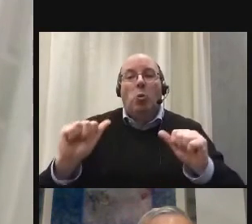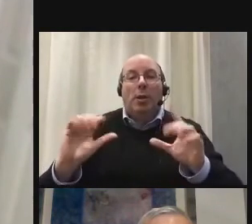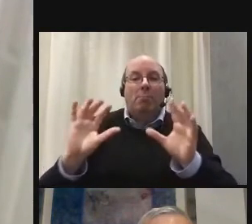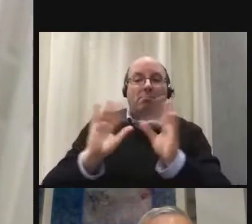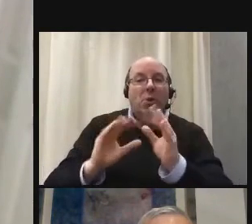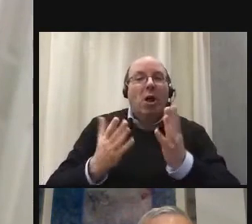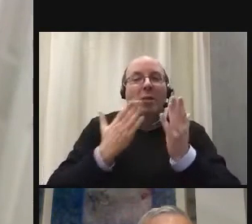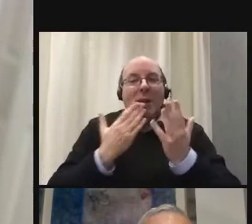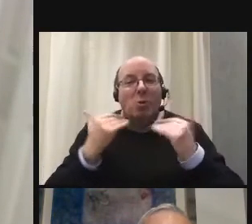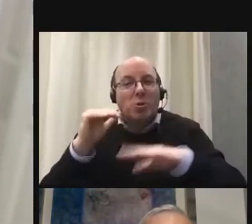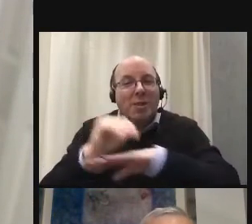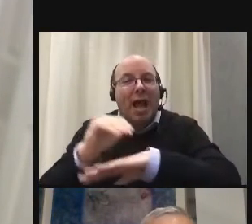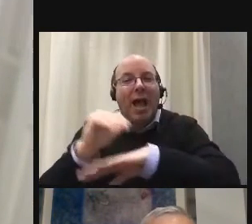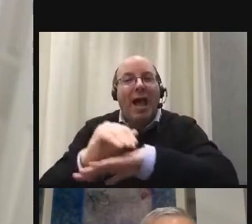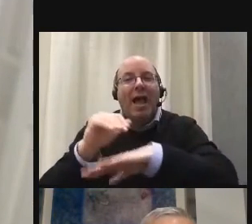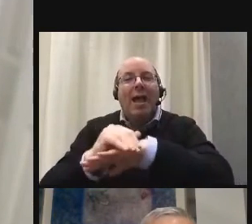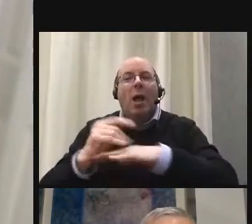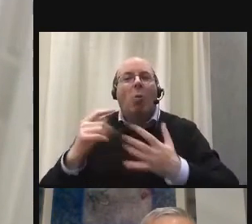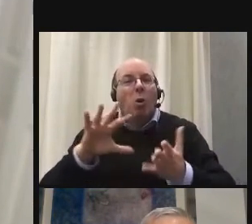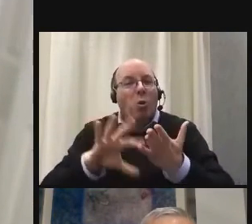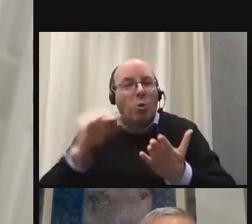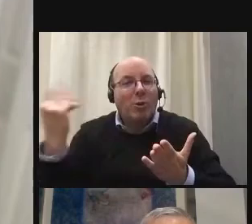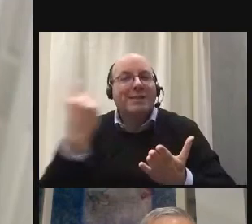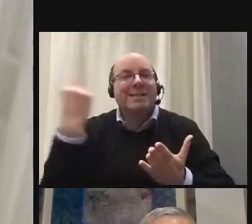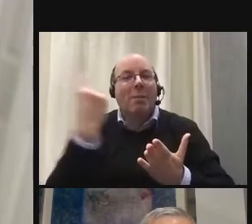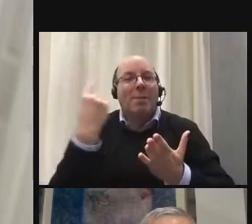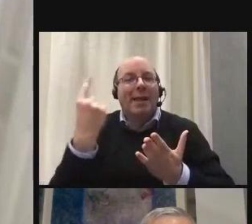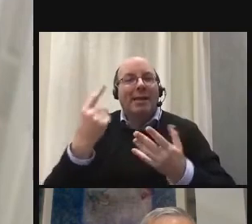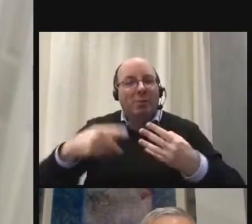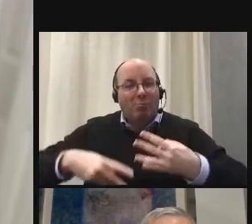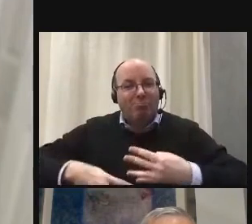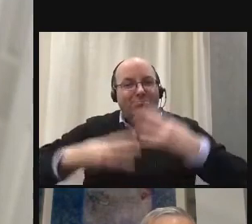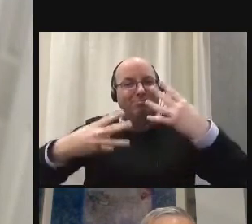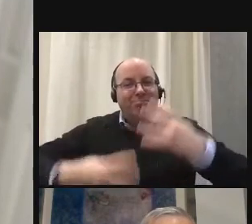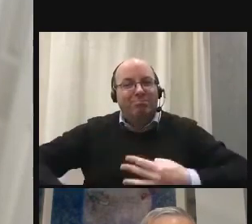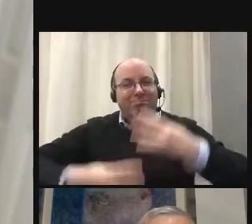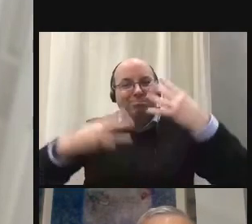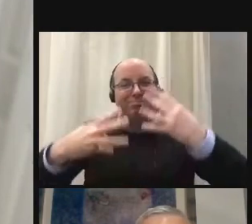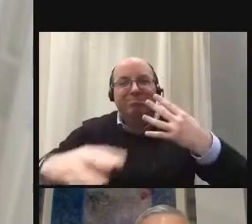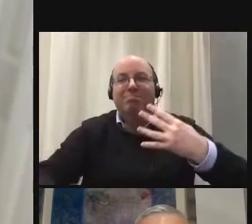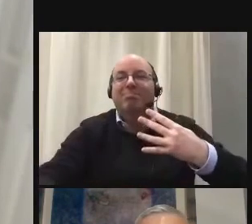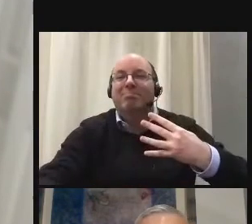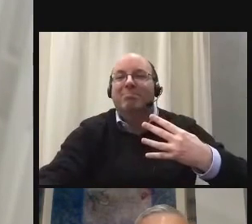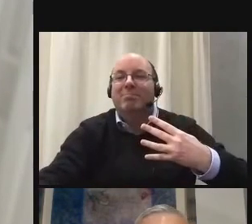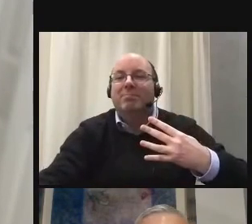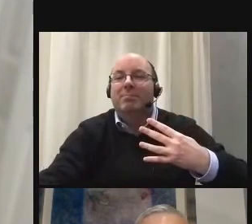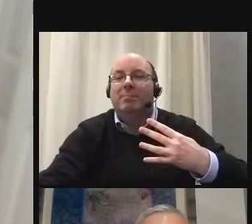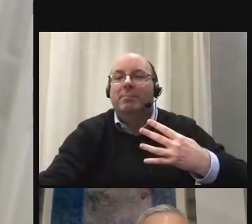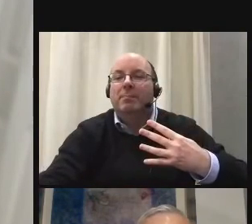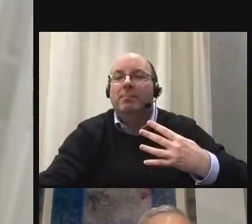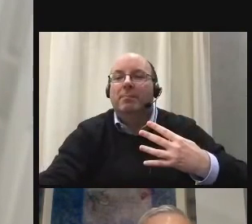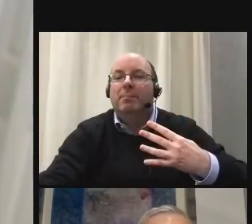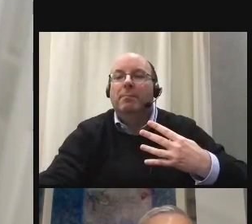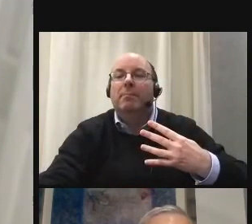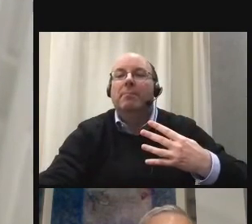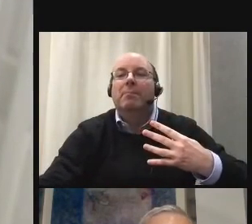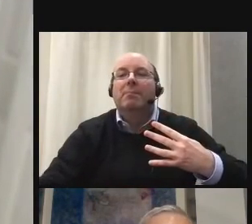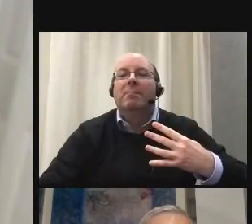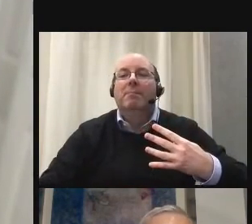for tonight, or some takeaway that you got, and so we can lift those up.